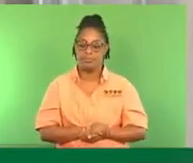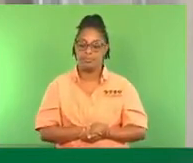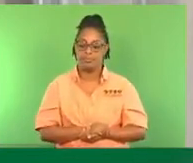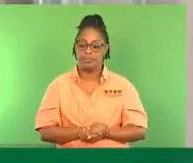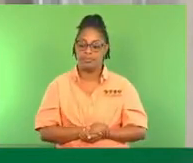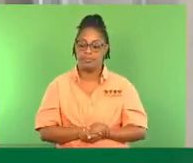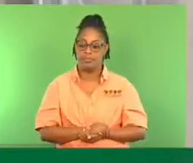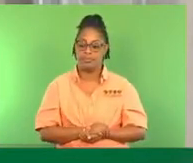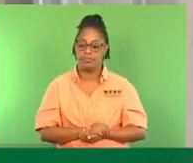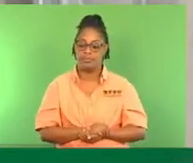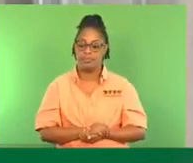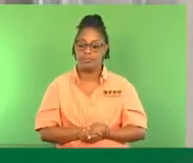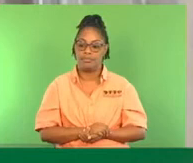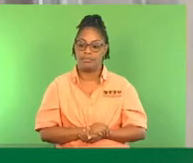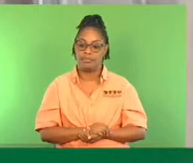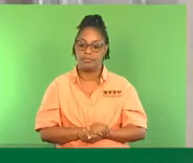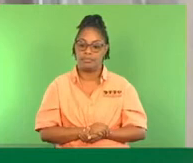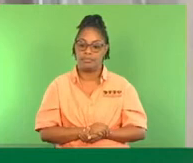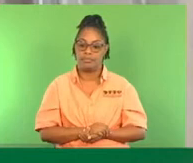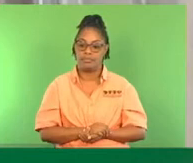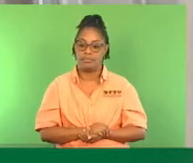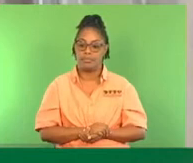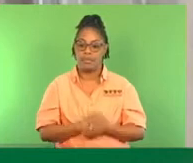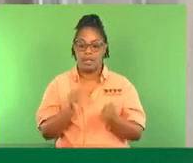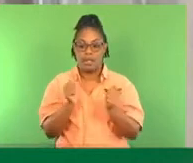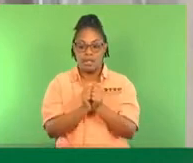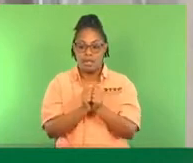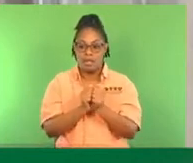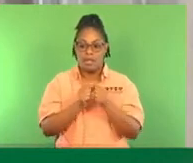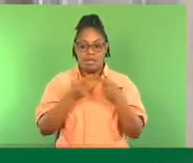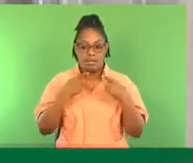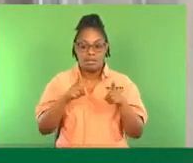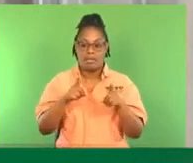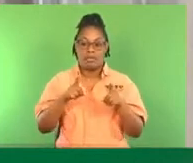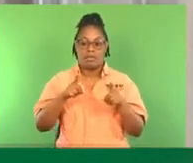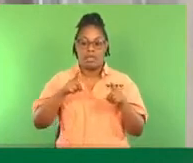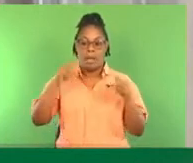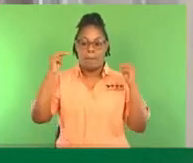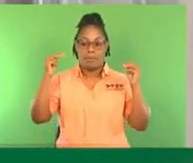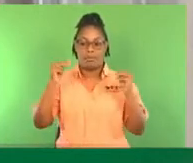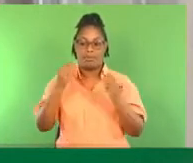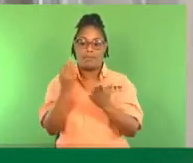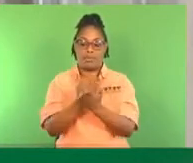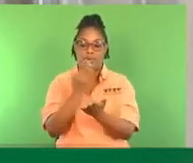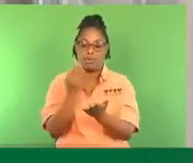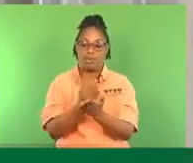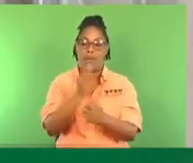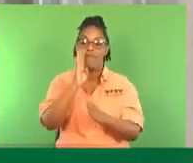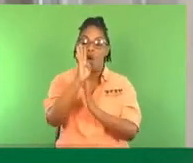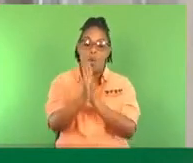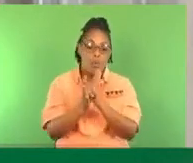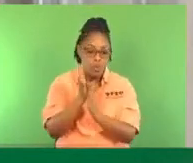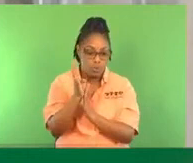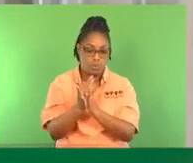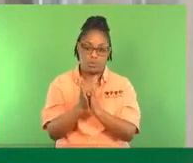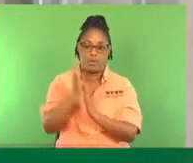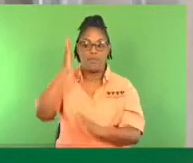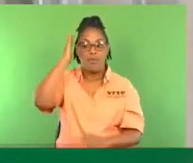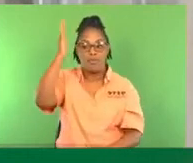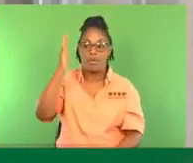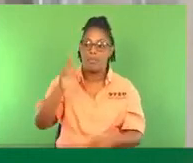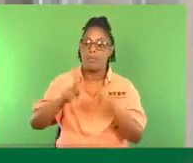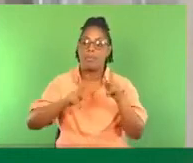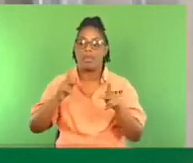our presentation, groaning. Today, all anyone can talk about, Madam Speaker, is the fact that